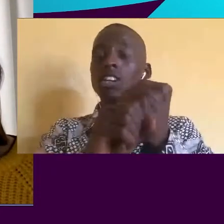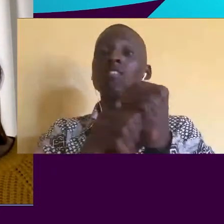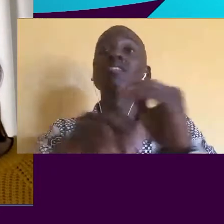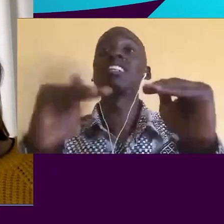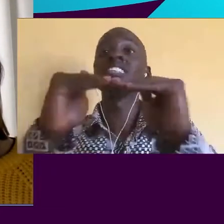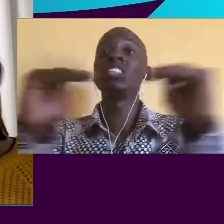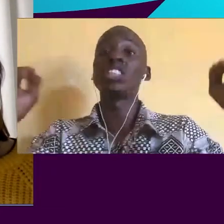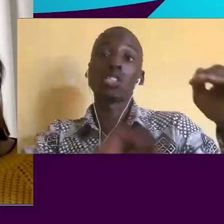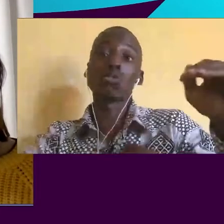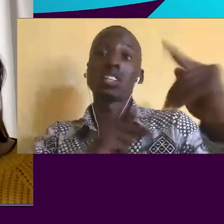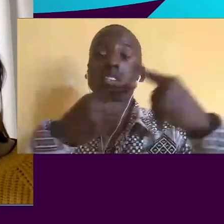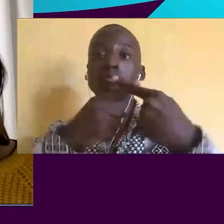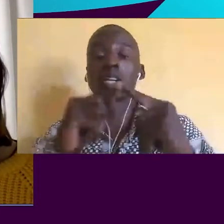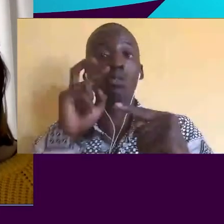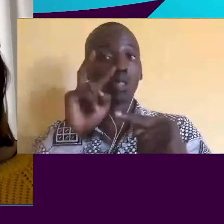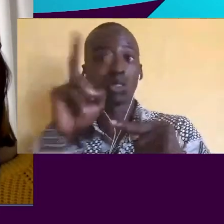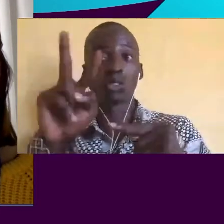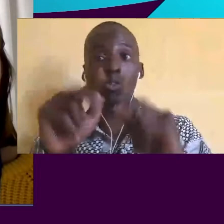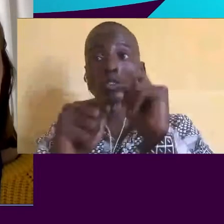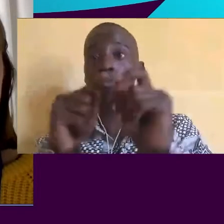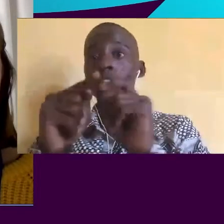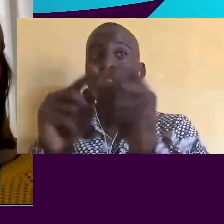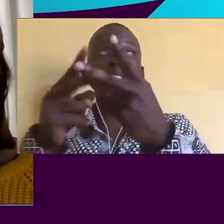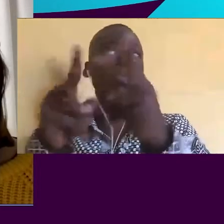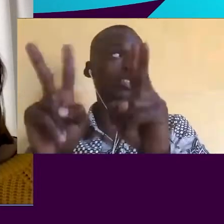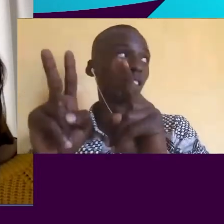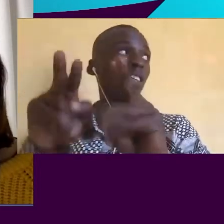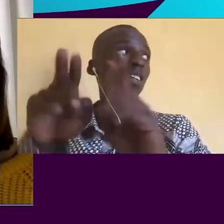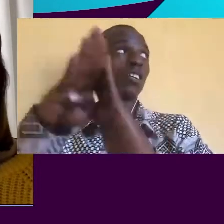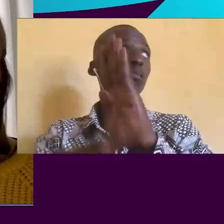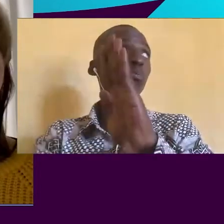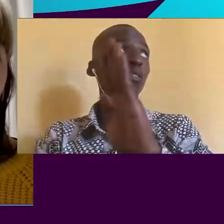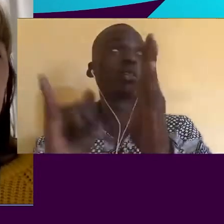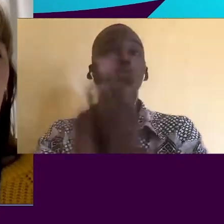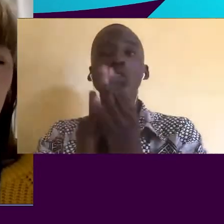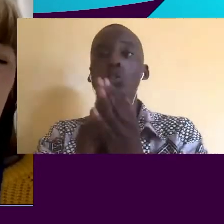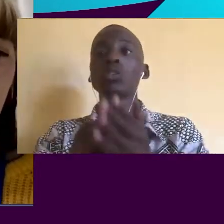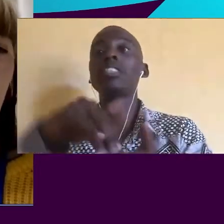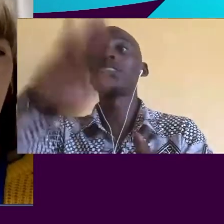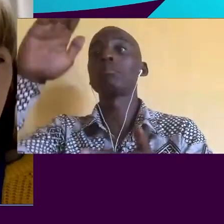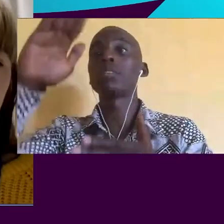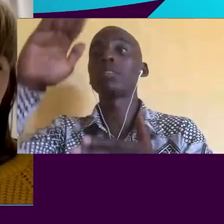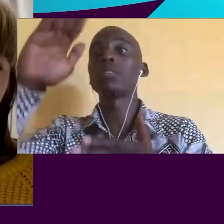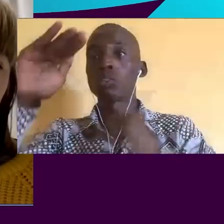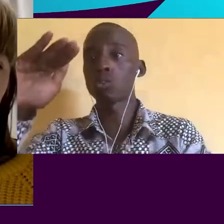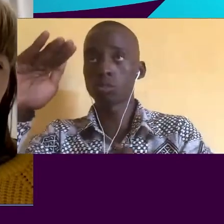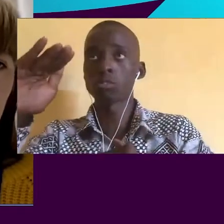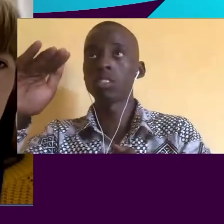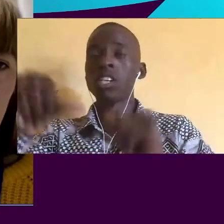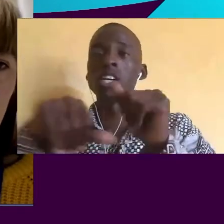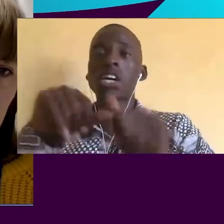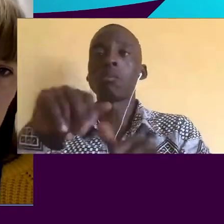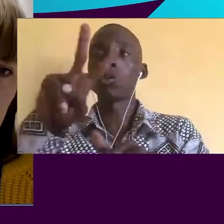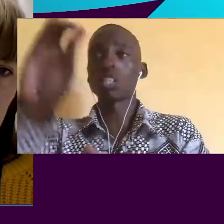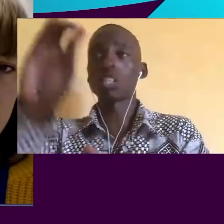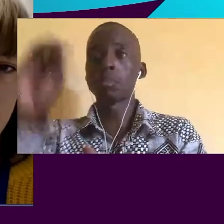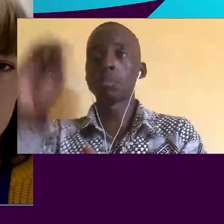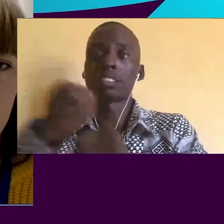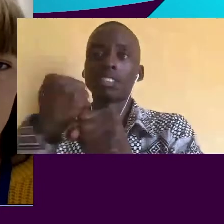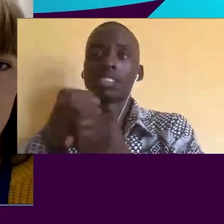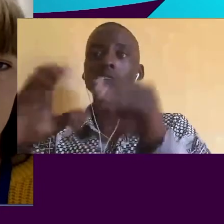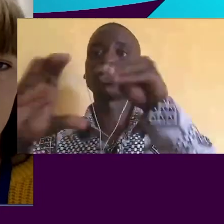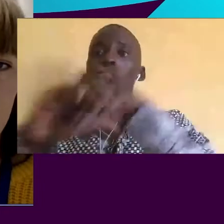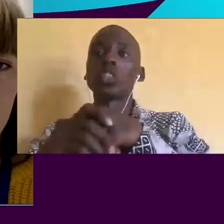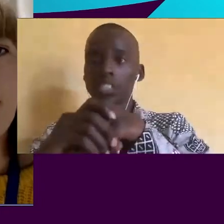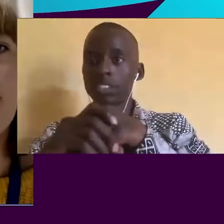saw, particularly at the start of the program, that it was much, much lower. So like 20% girls joining in, maybe, and 80%